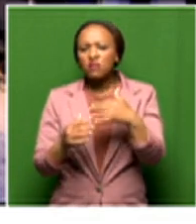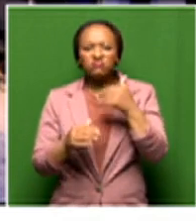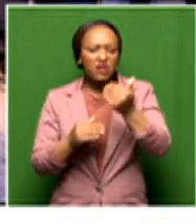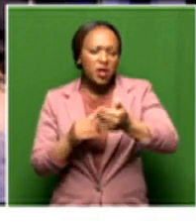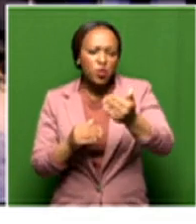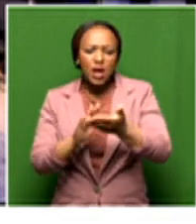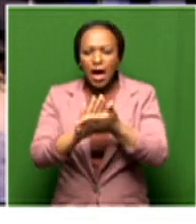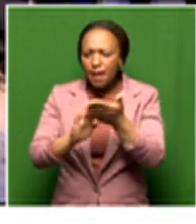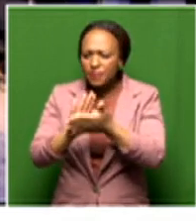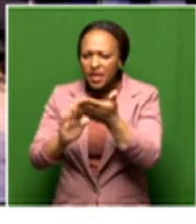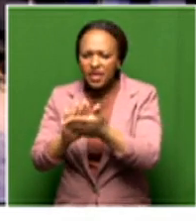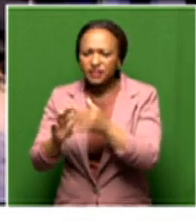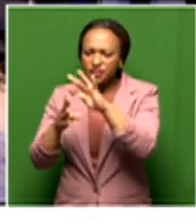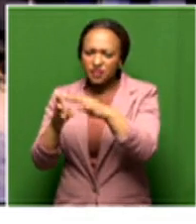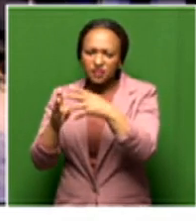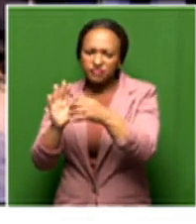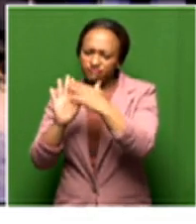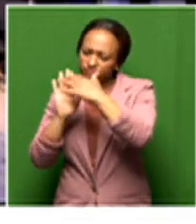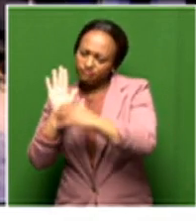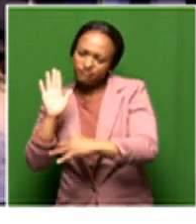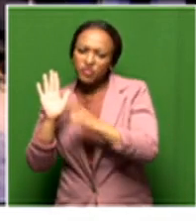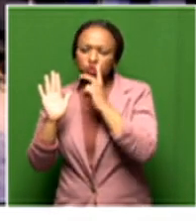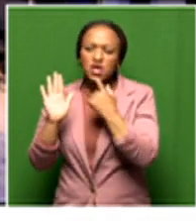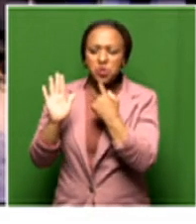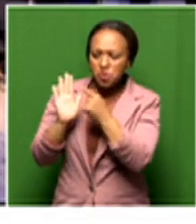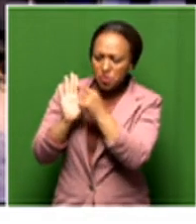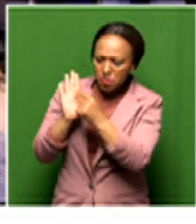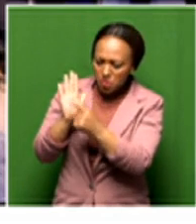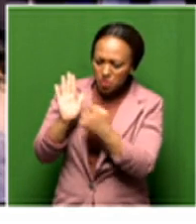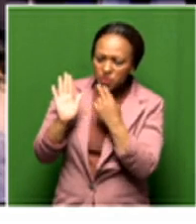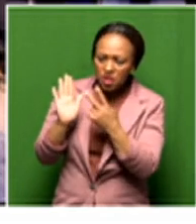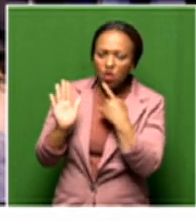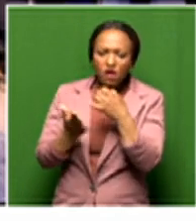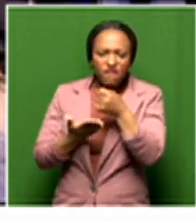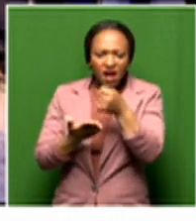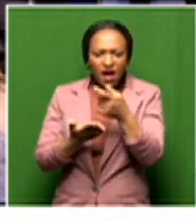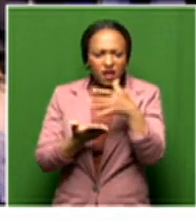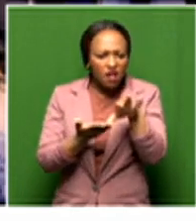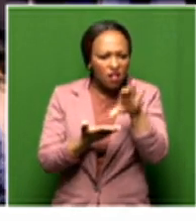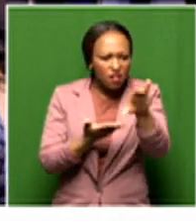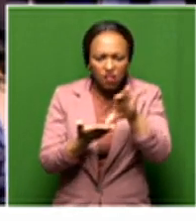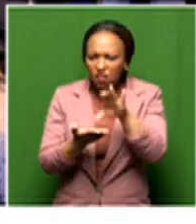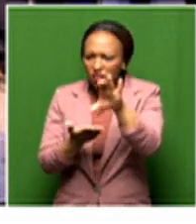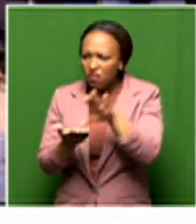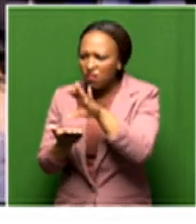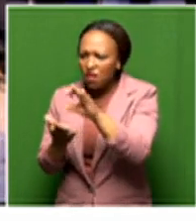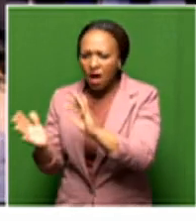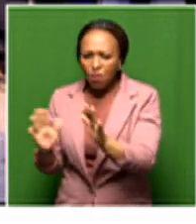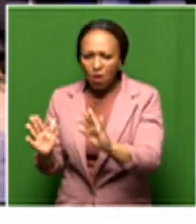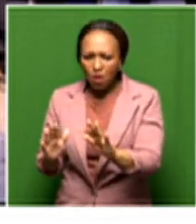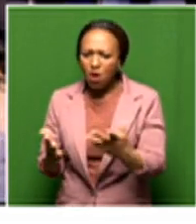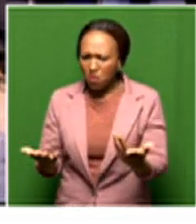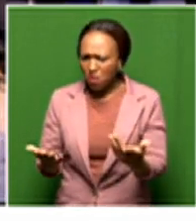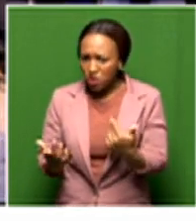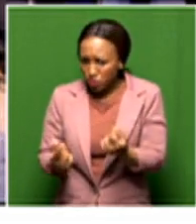updates, dashboards where you can actually see what is going on with the fund. Are you actually doing that?